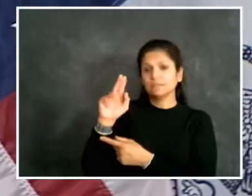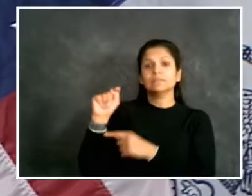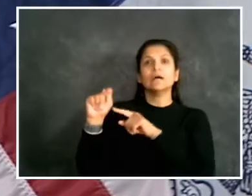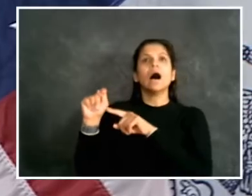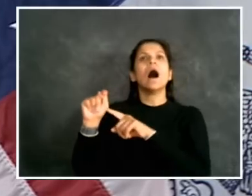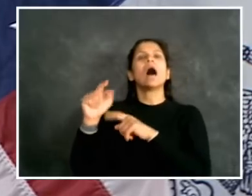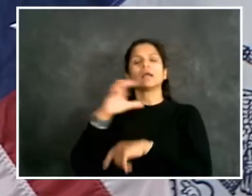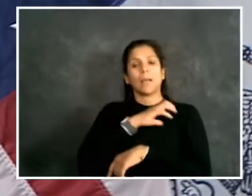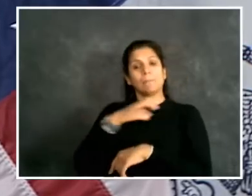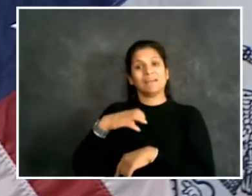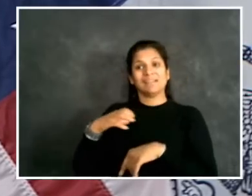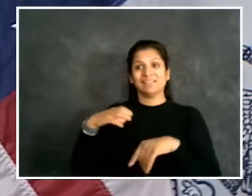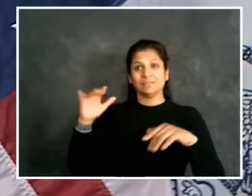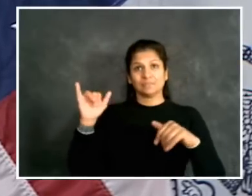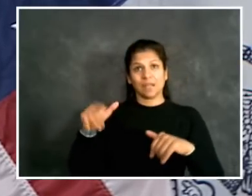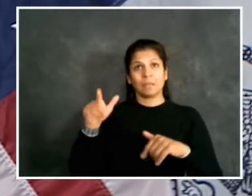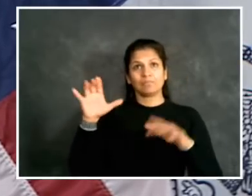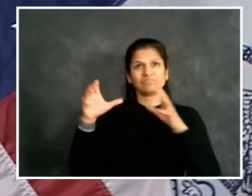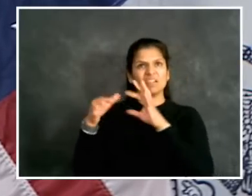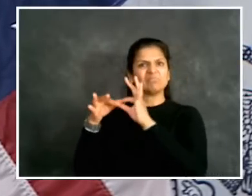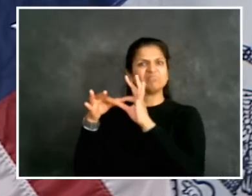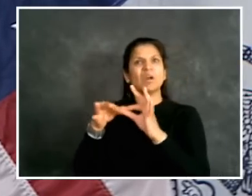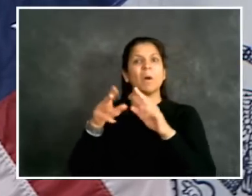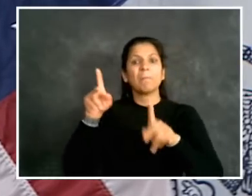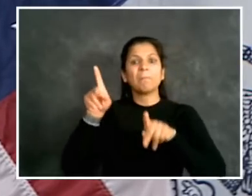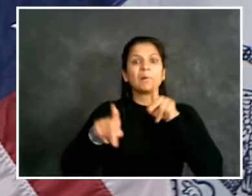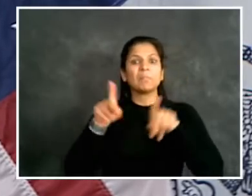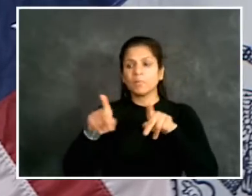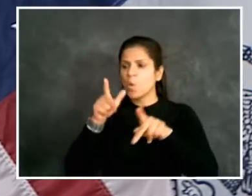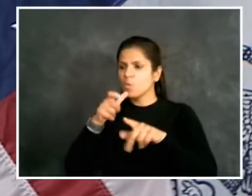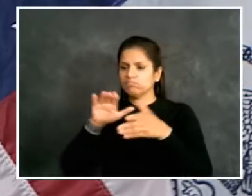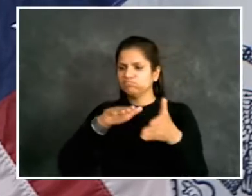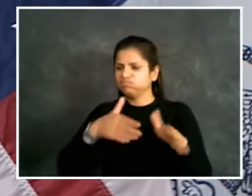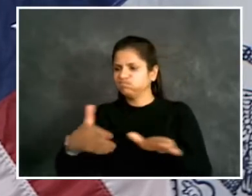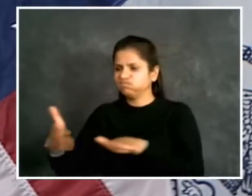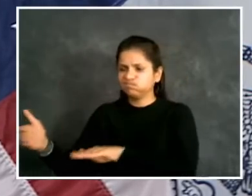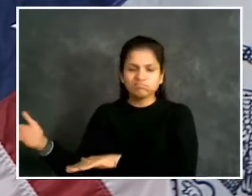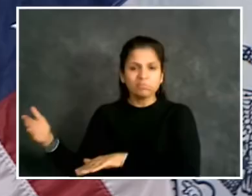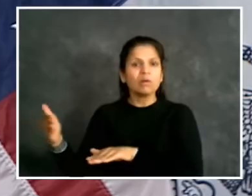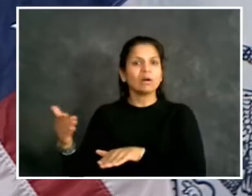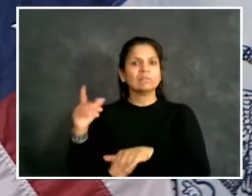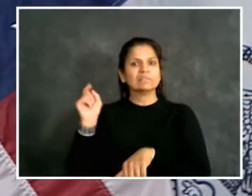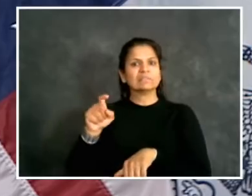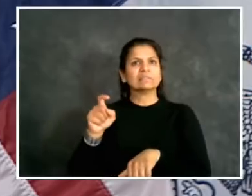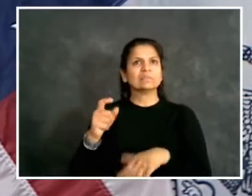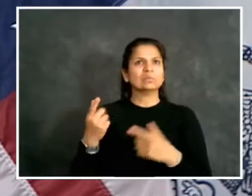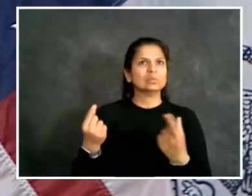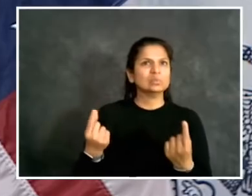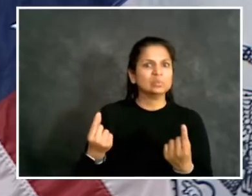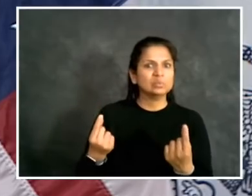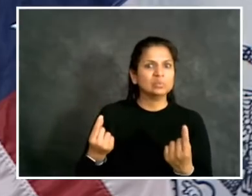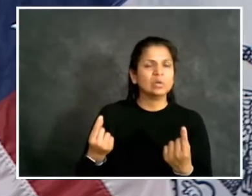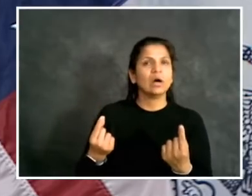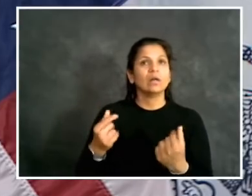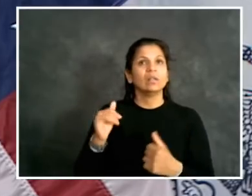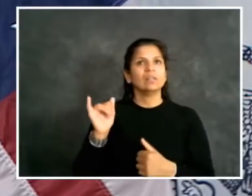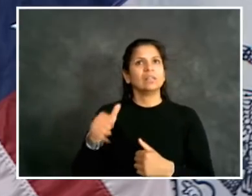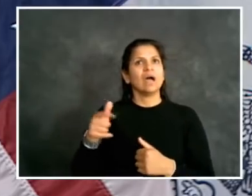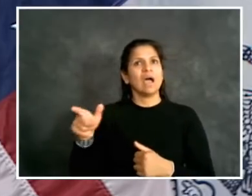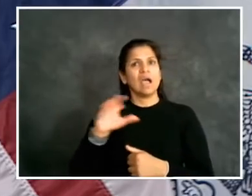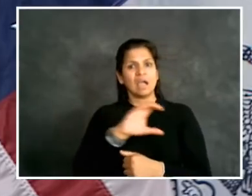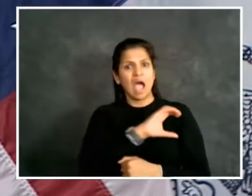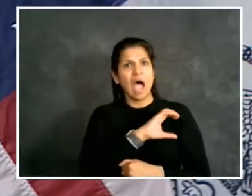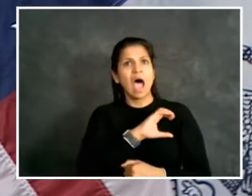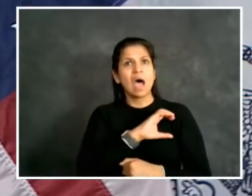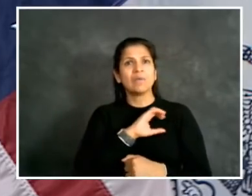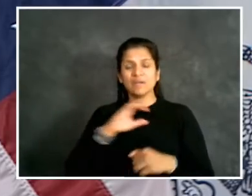assure the deceased are treated in a dignified manner. That's after police found dozens of bodies being stored in unrefrigerated U-Haul trucks outside